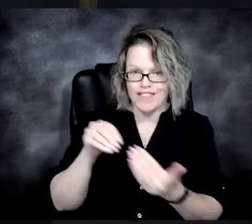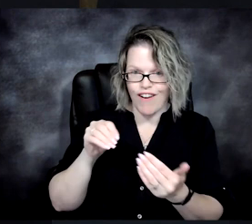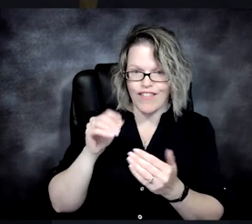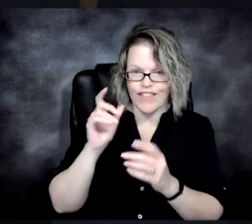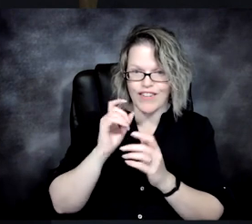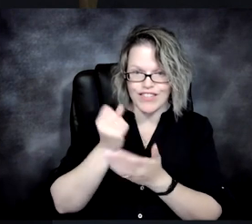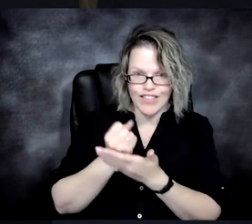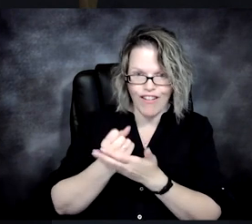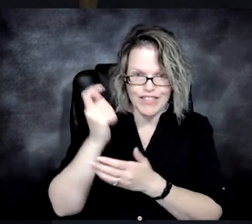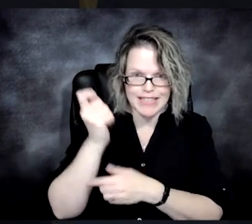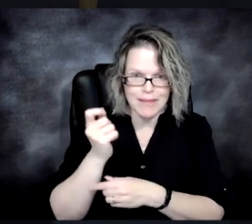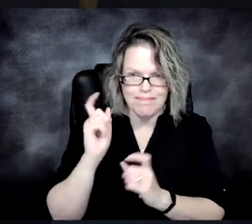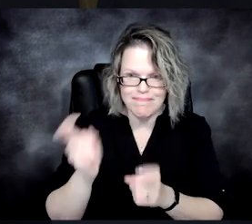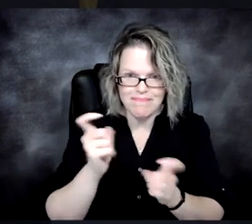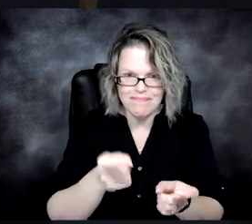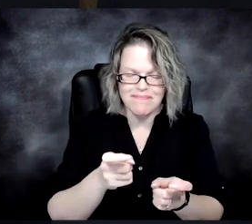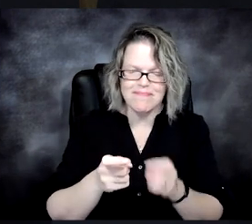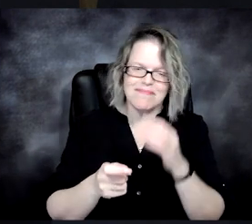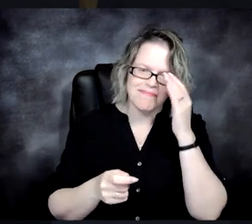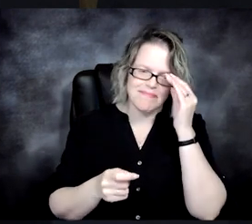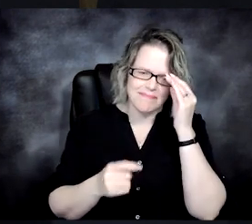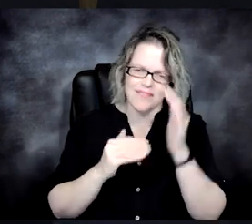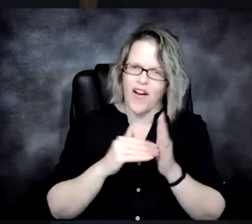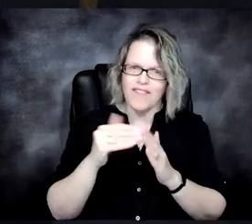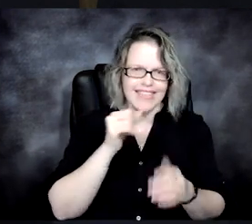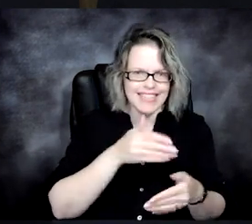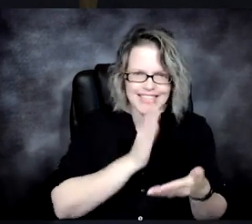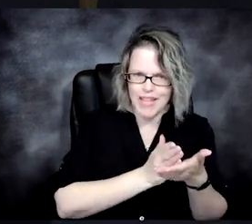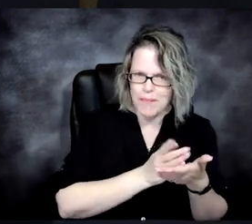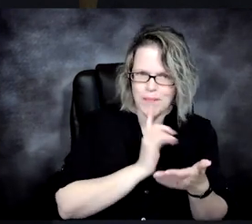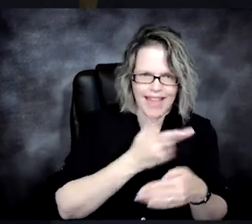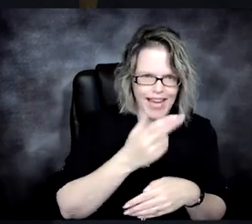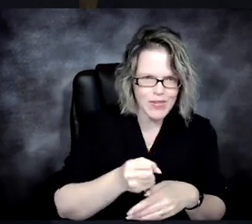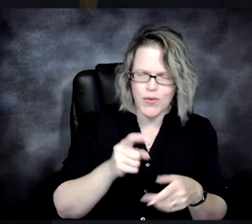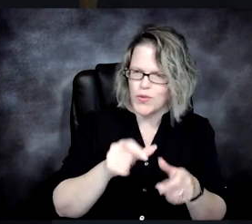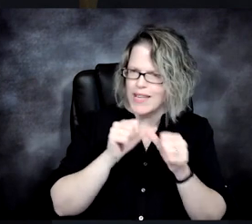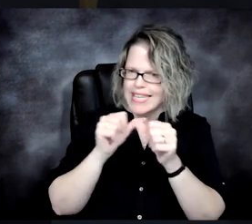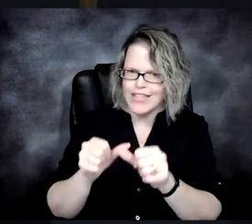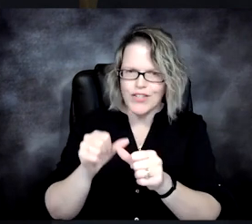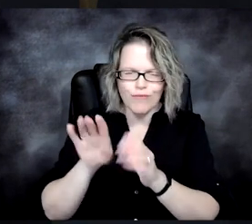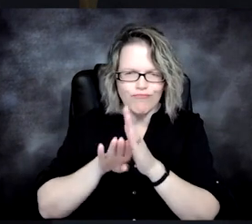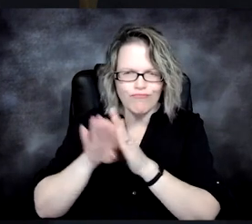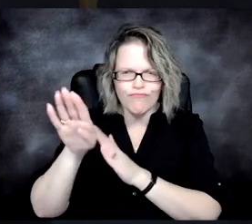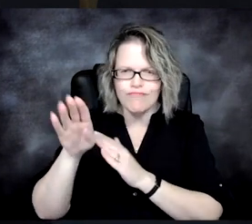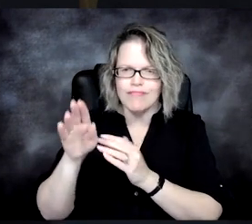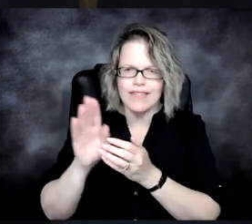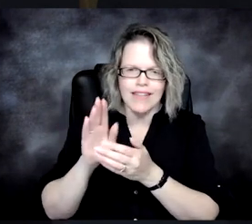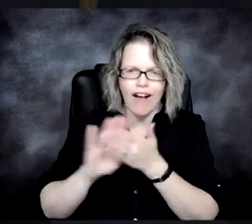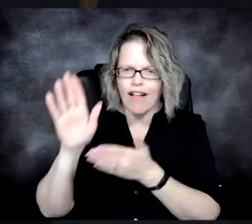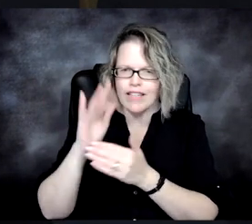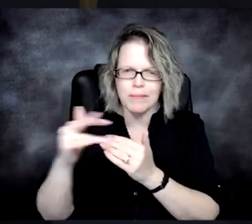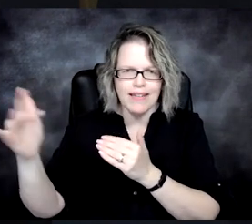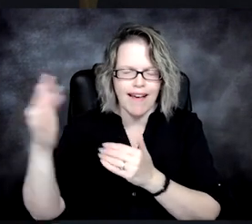students. A lot of times, art expression doesn't end in high school. You can take it all the way to the next level and beyond. Thank you so much to the